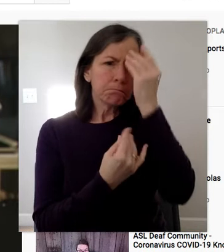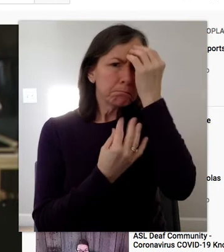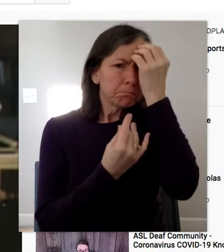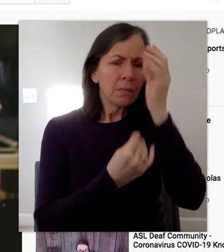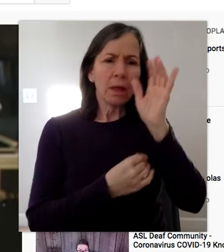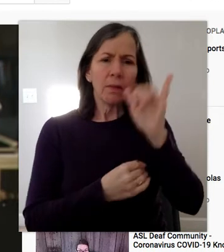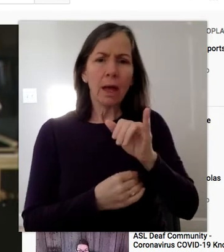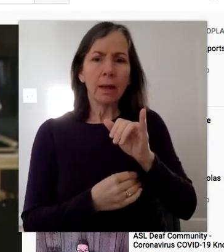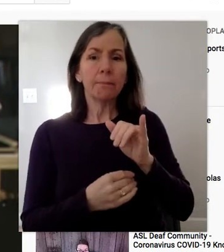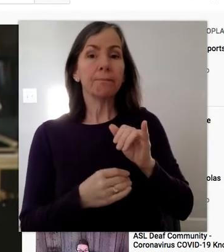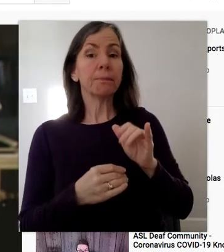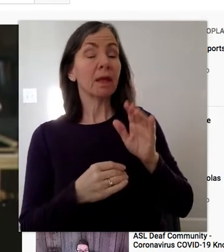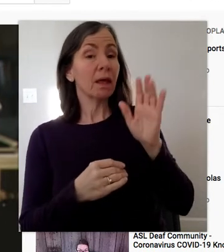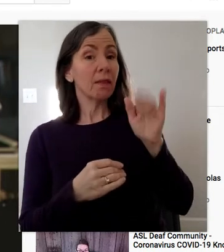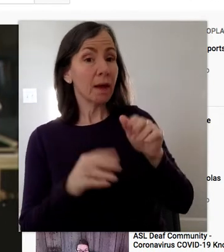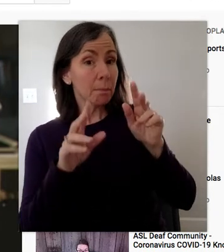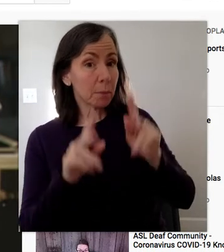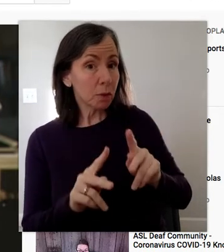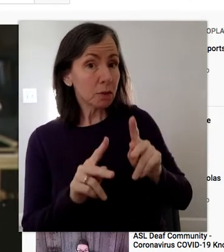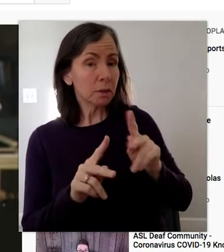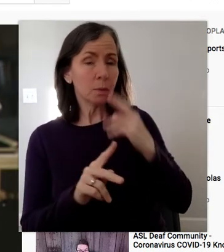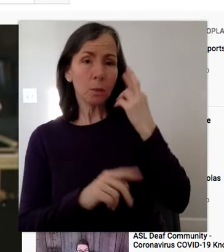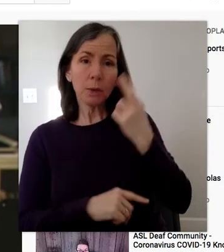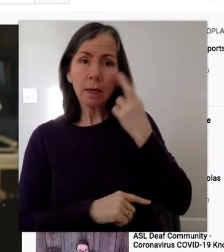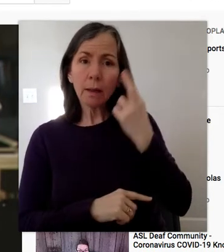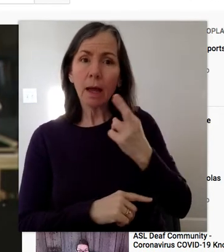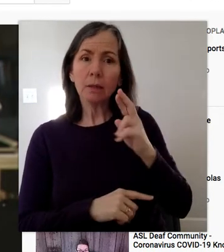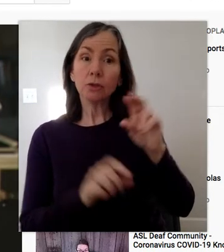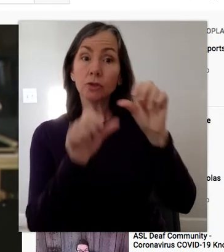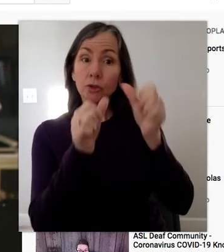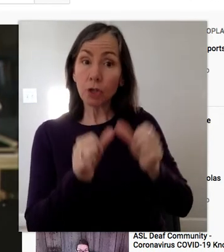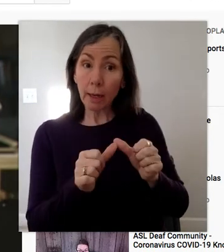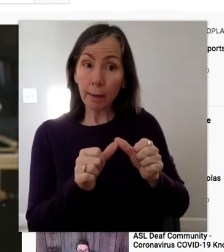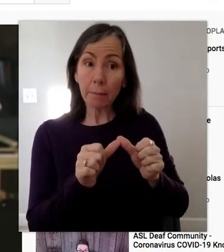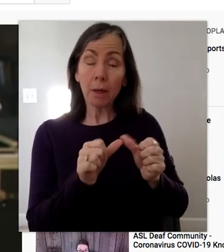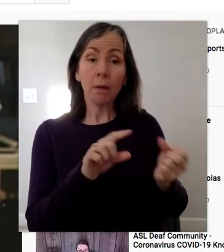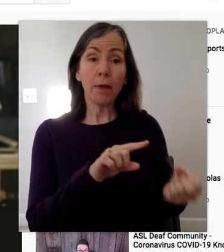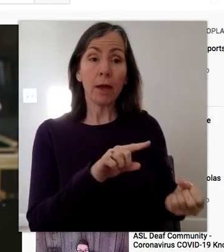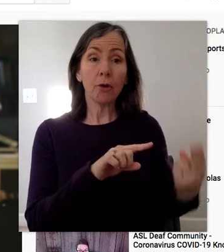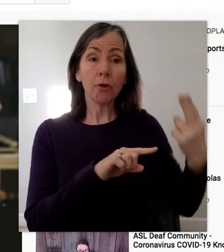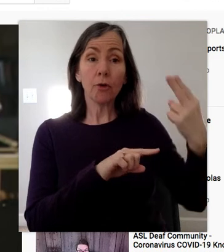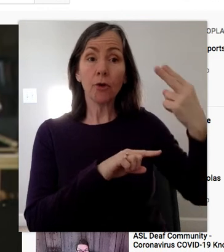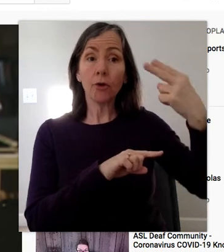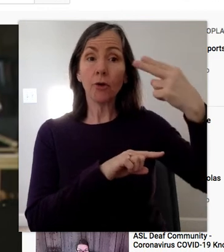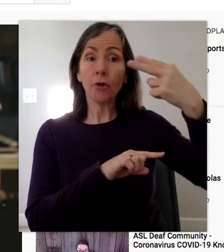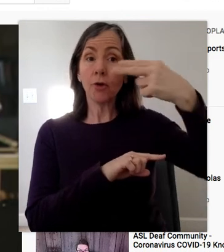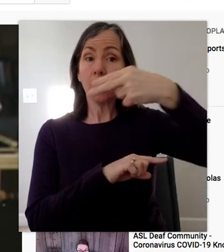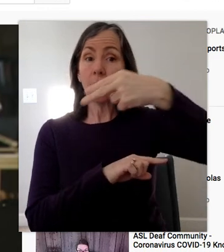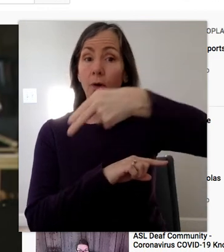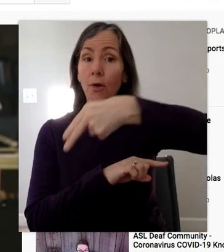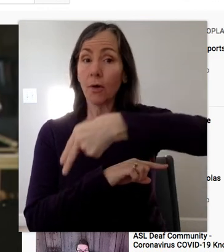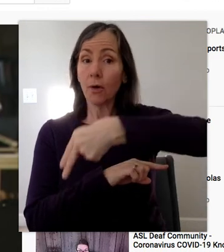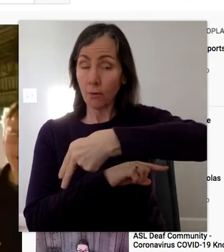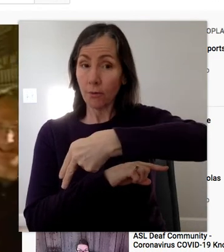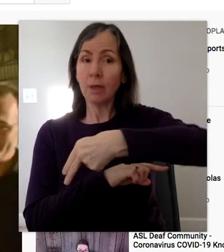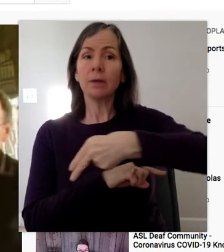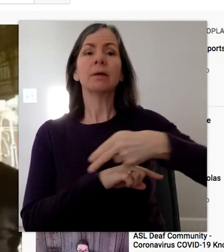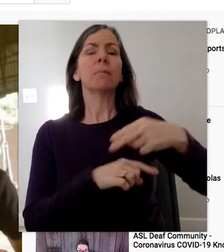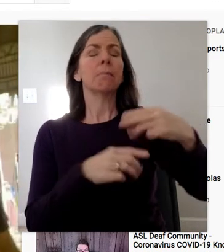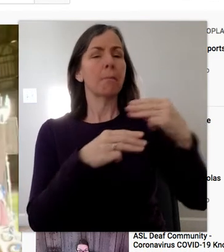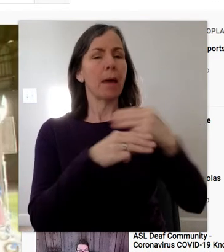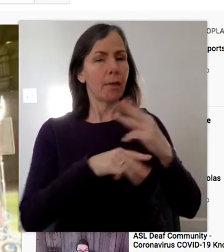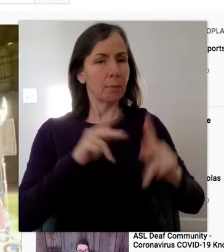realize that the shape of that curve is something the mathematicians had been talking about for a couple of thousand years. It's called a parabola.